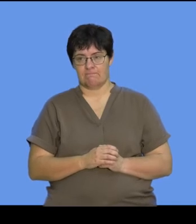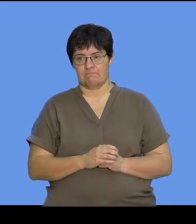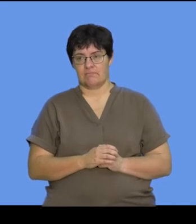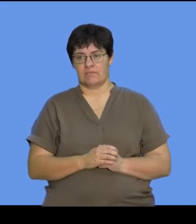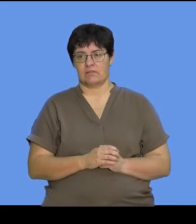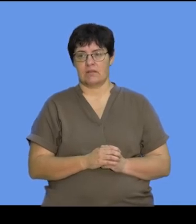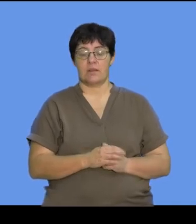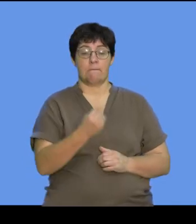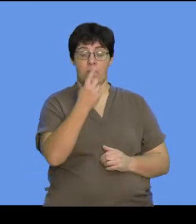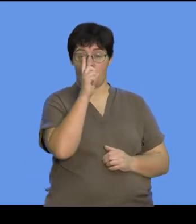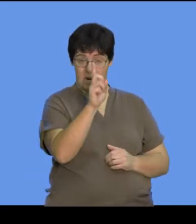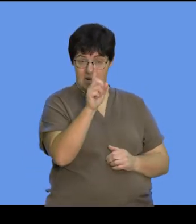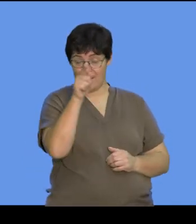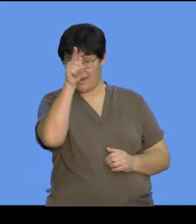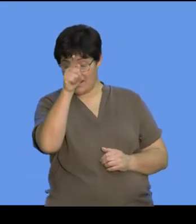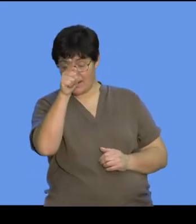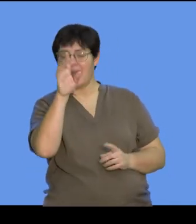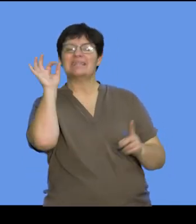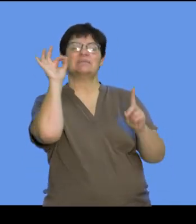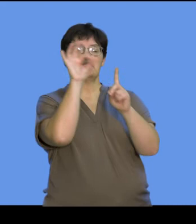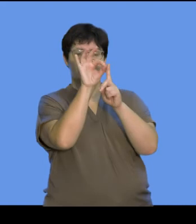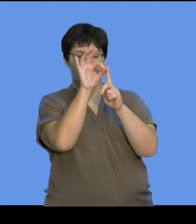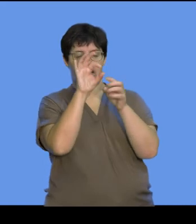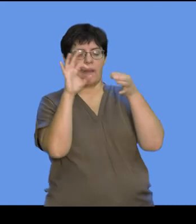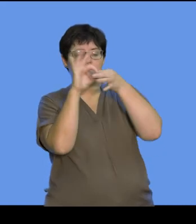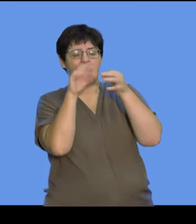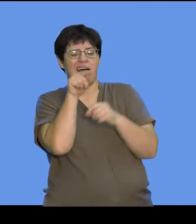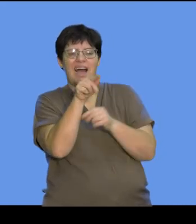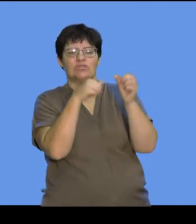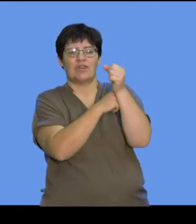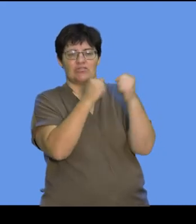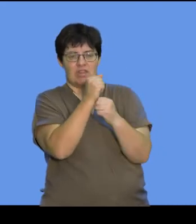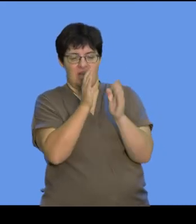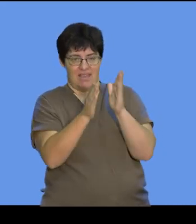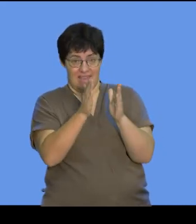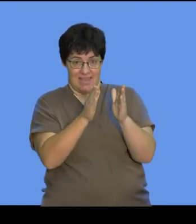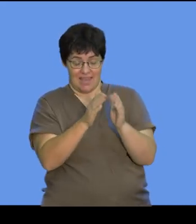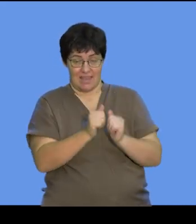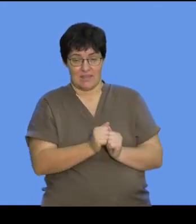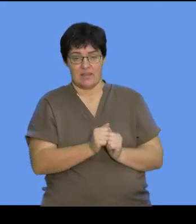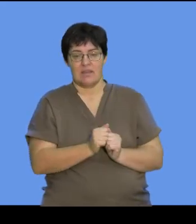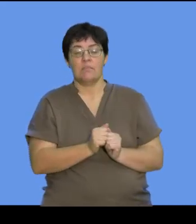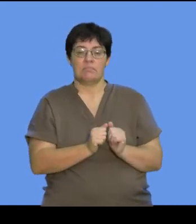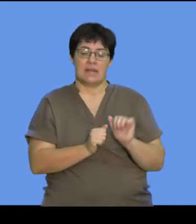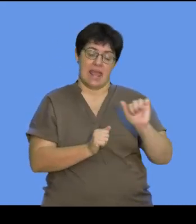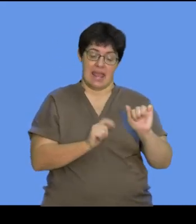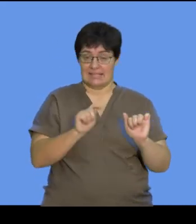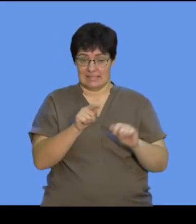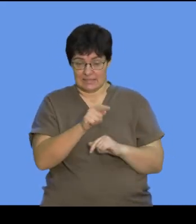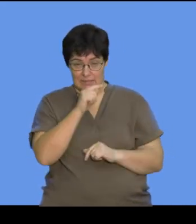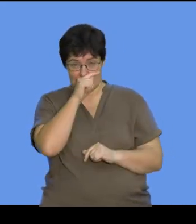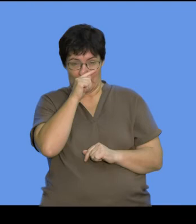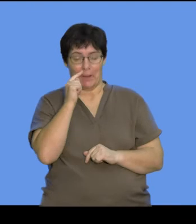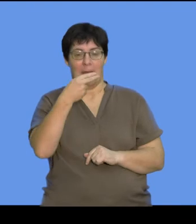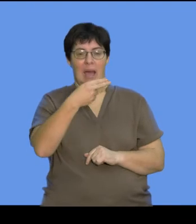at number 1. Number 1 points to specifically the structures between A and T, and those would be